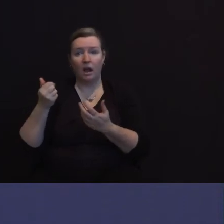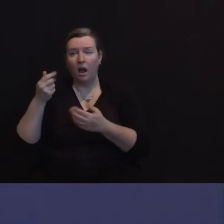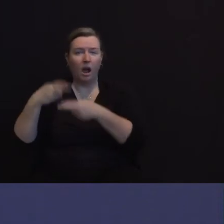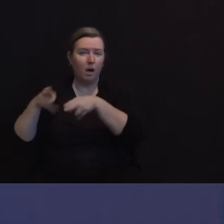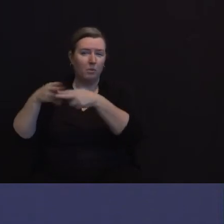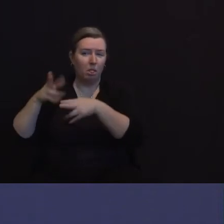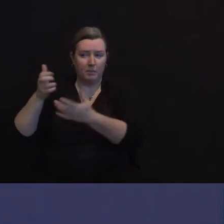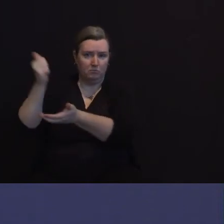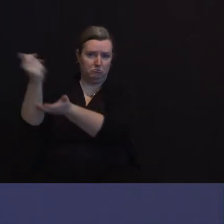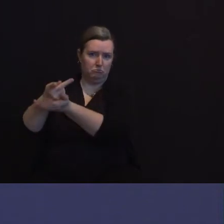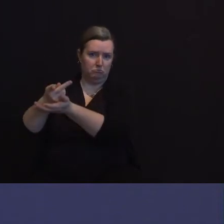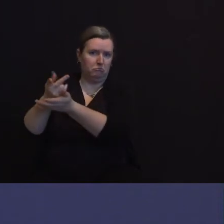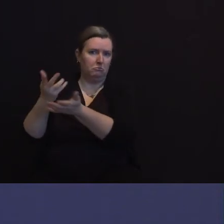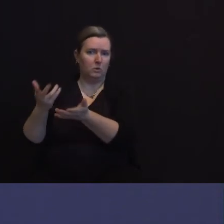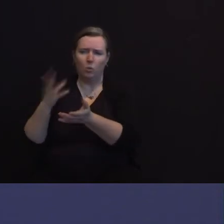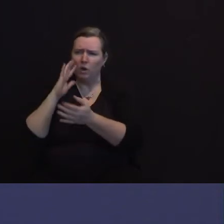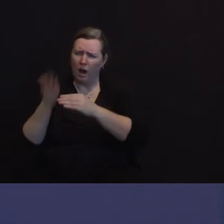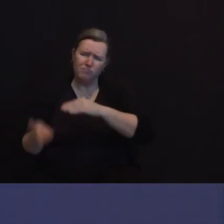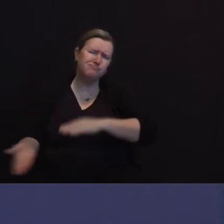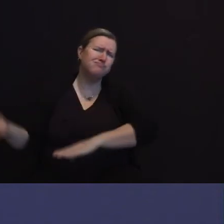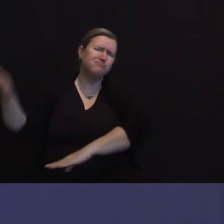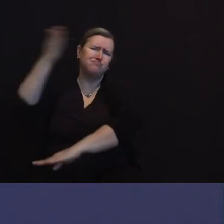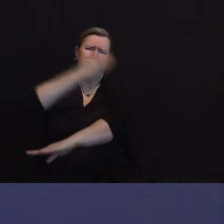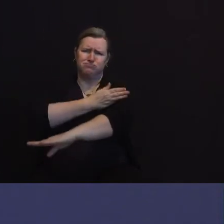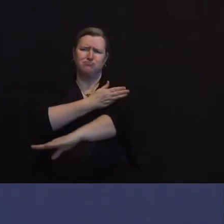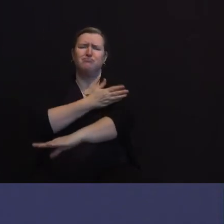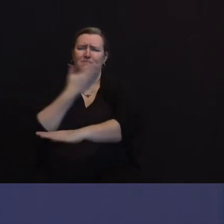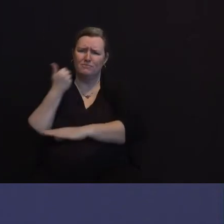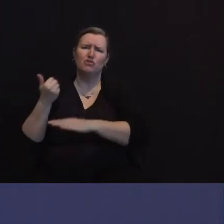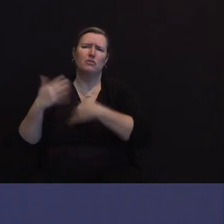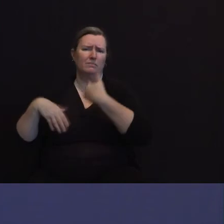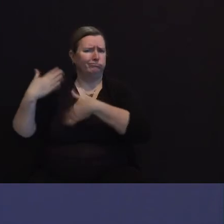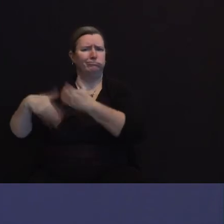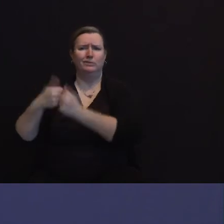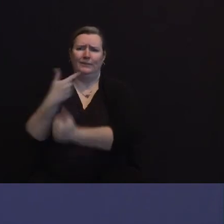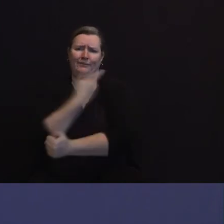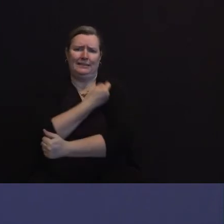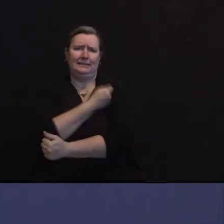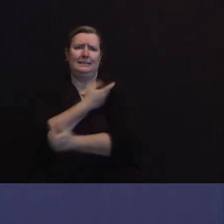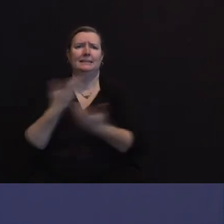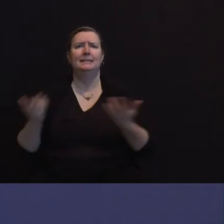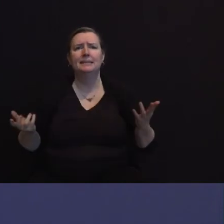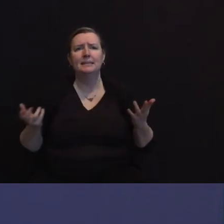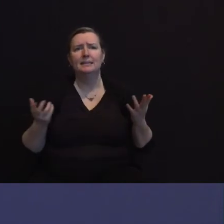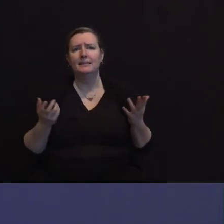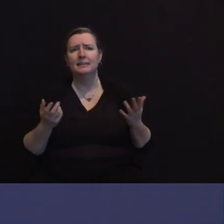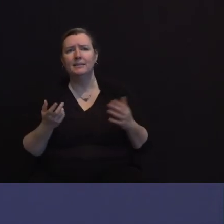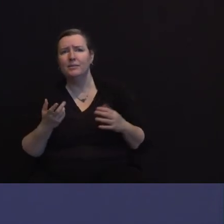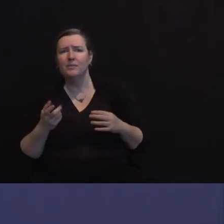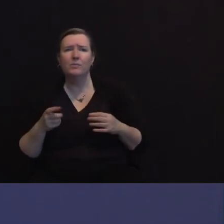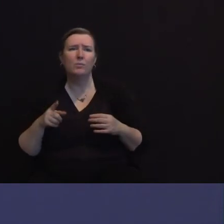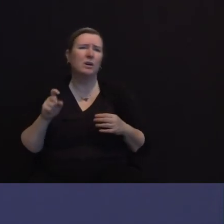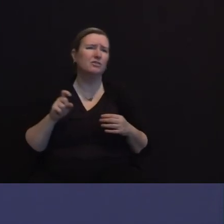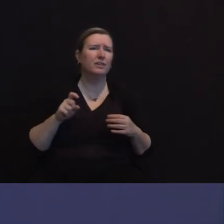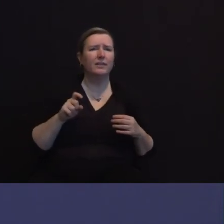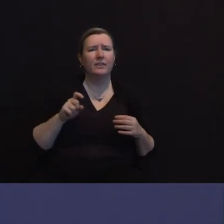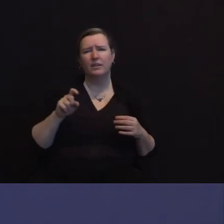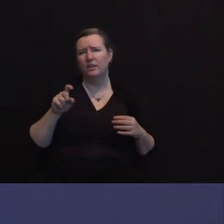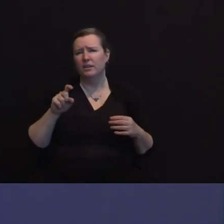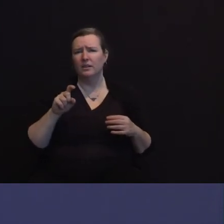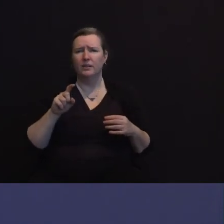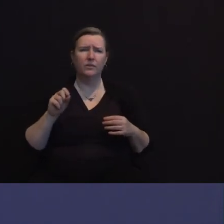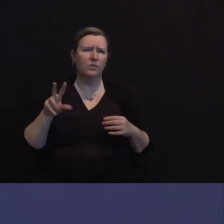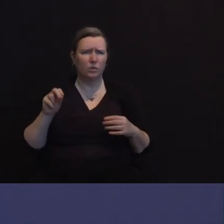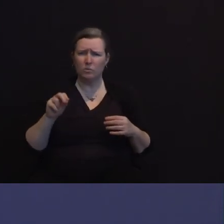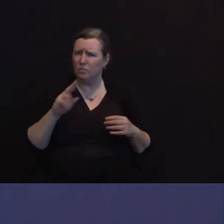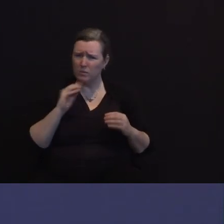place. It's not just going up from 105 to 130, but at that point, I think you're going up dramatically.